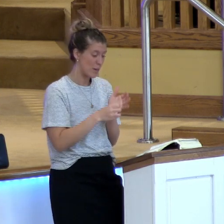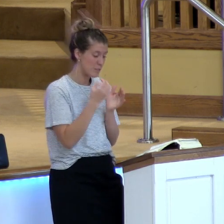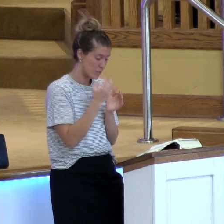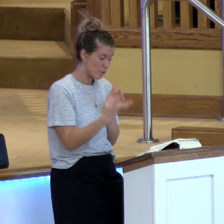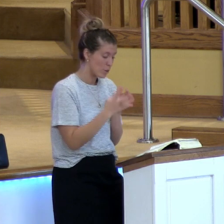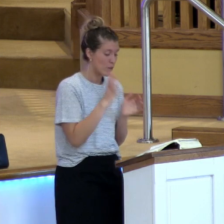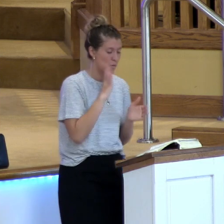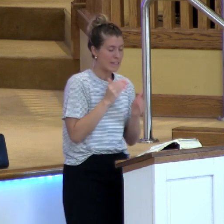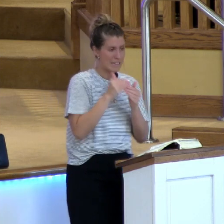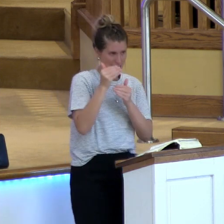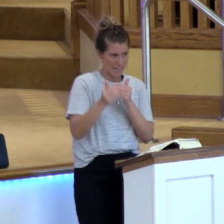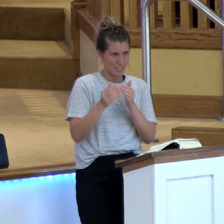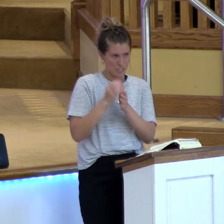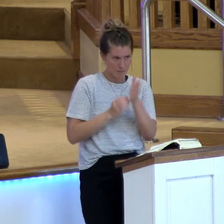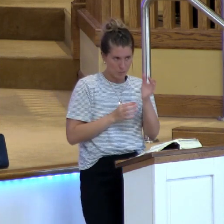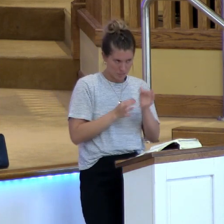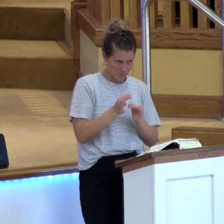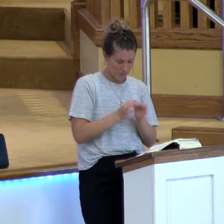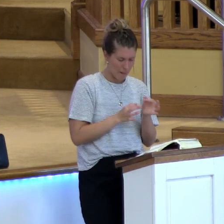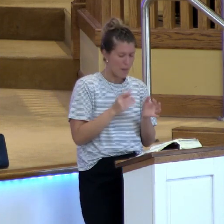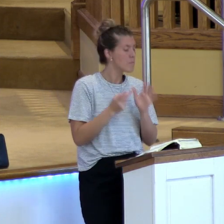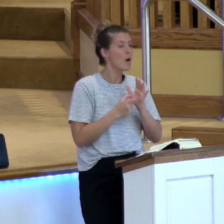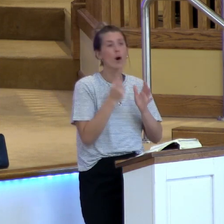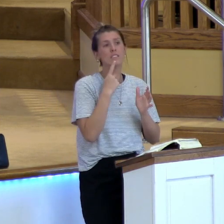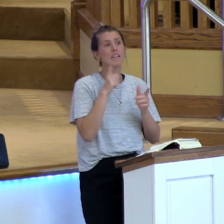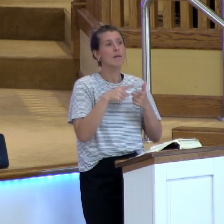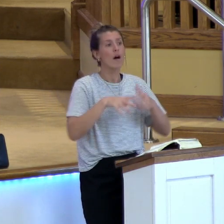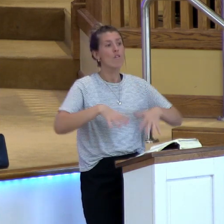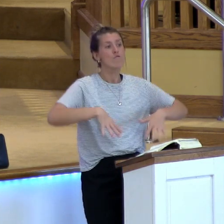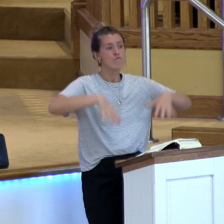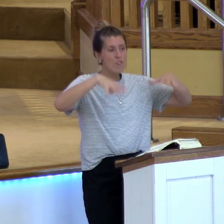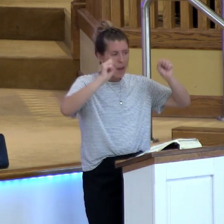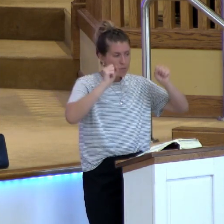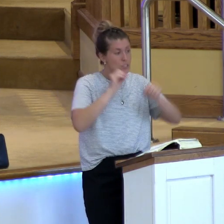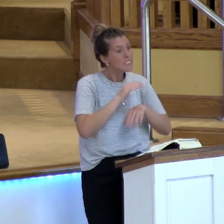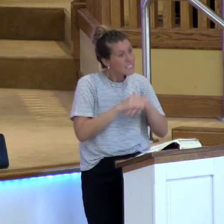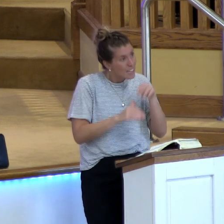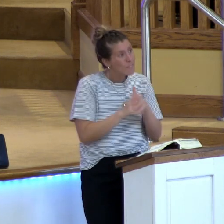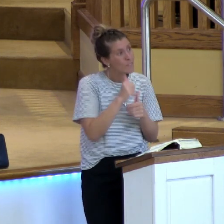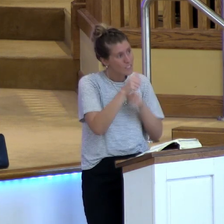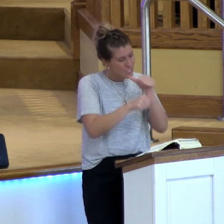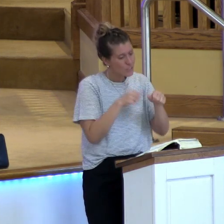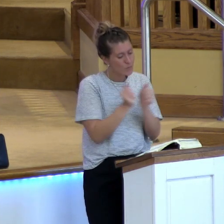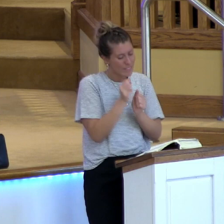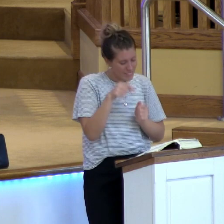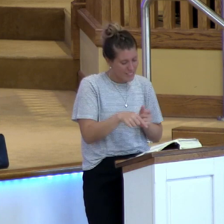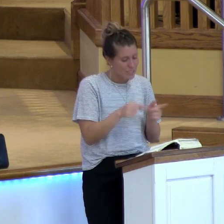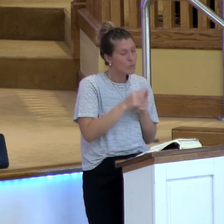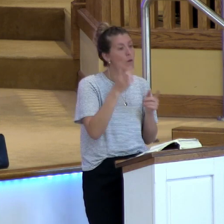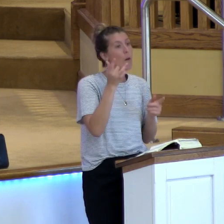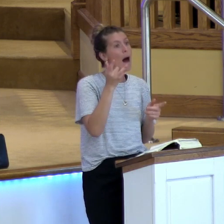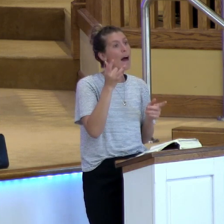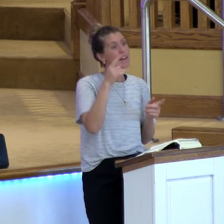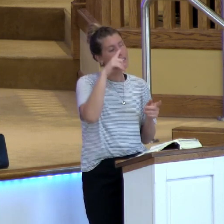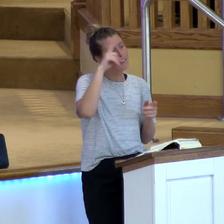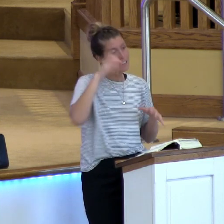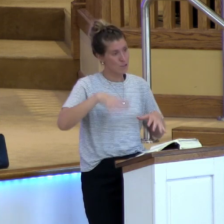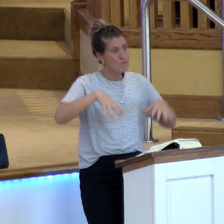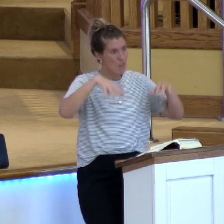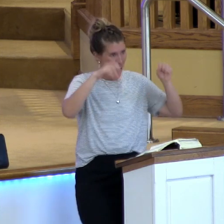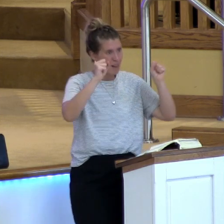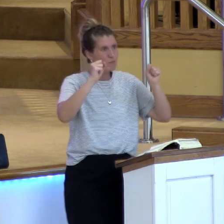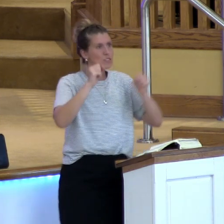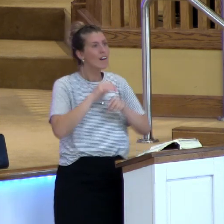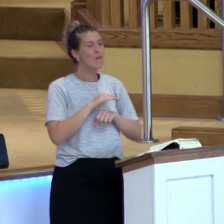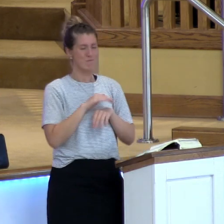get to the next chapter, all right? What does Paul say about the rapture? Wherefore, comfort one another with these words. Why? Because the rapture is a